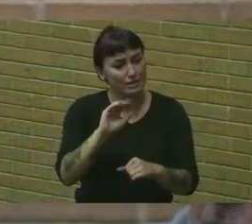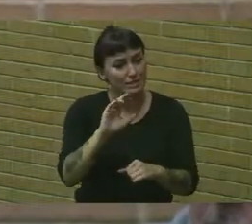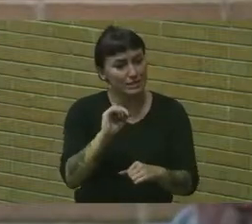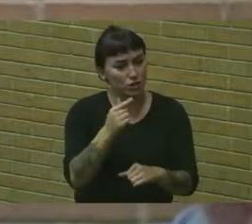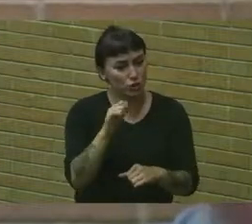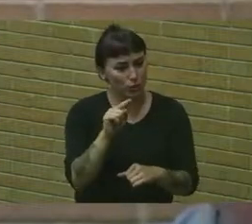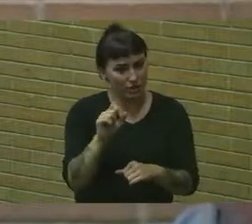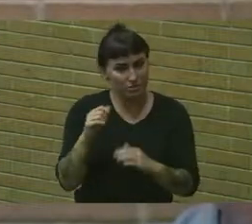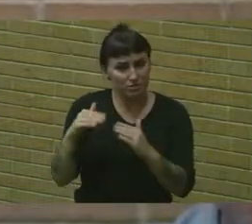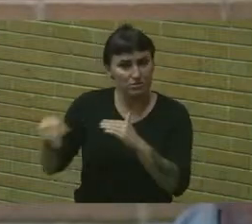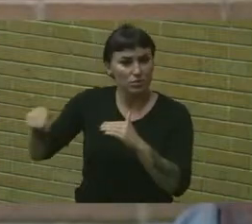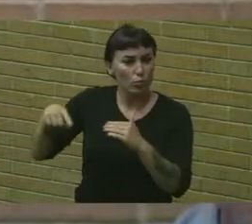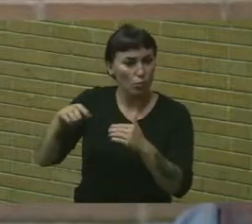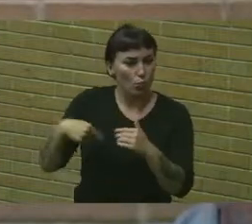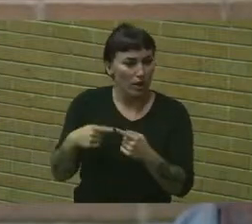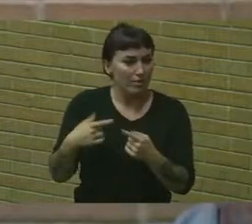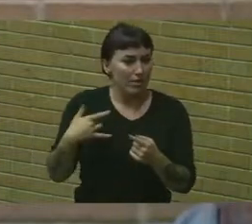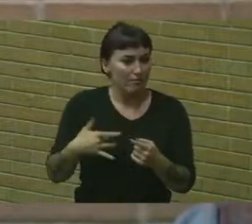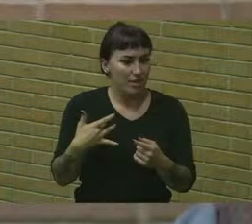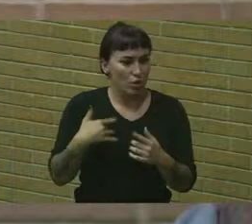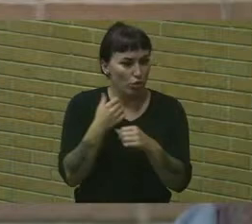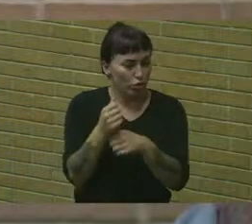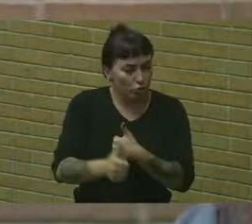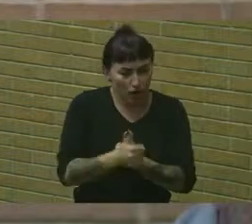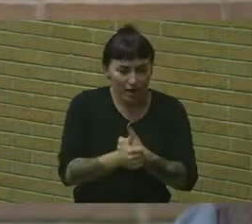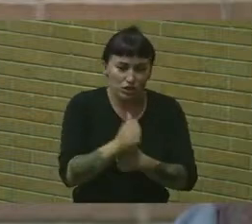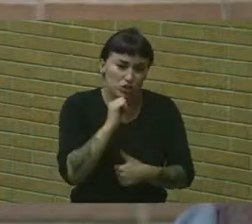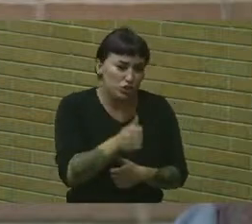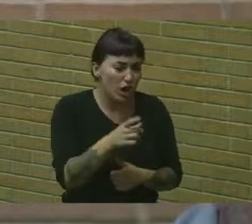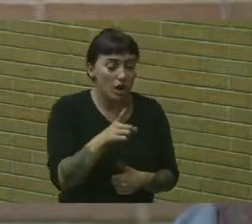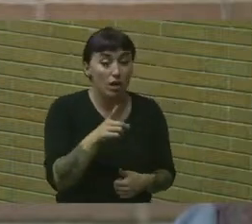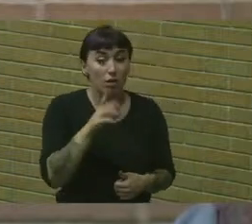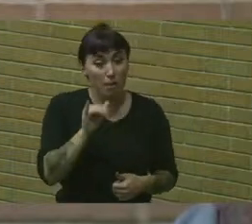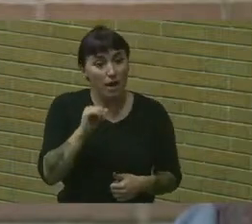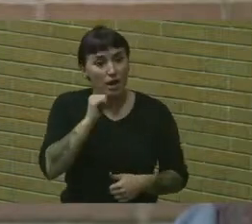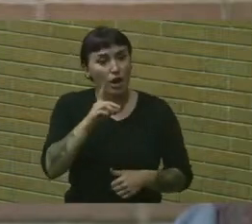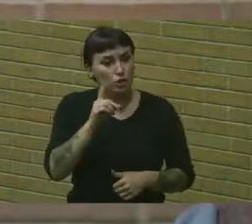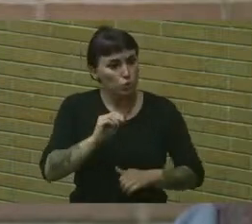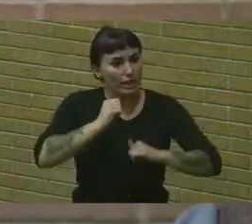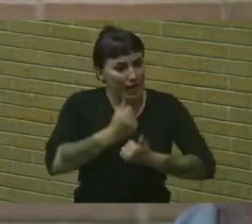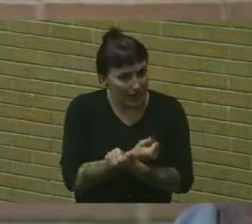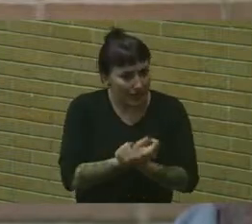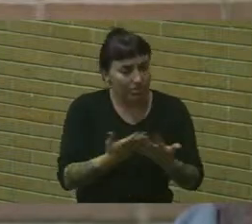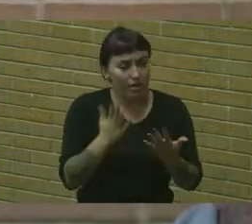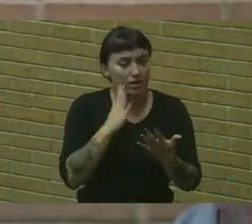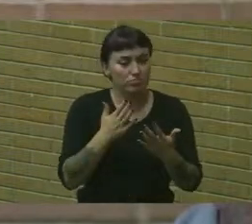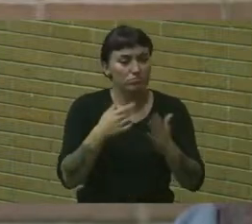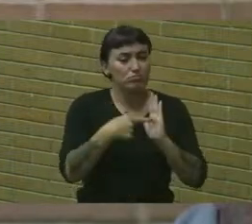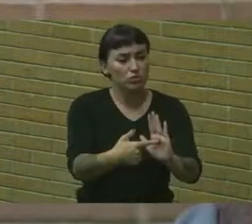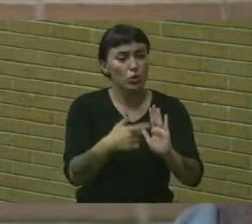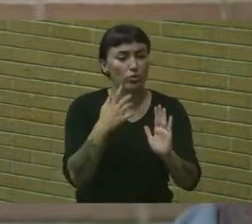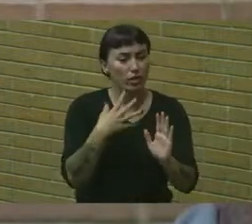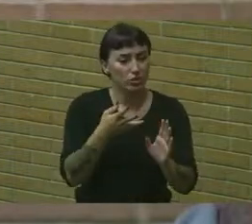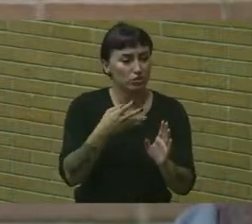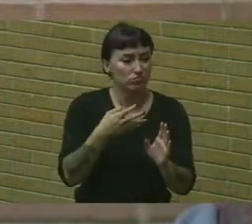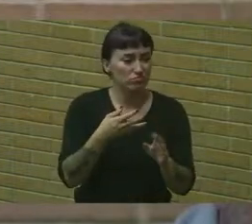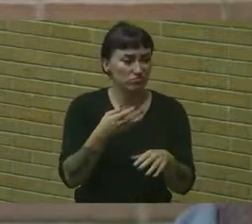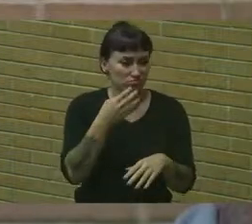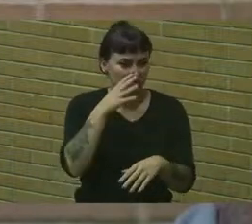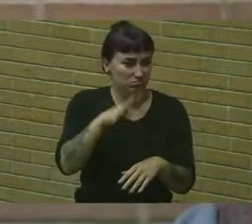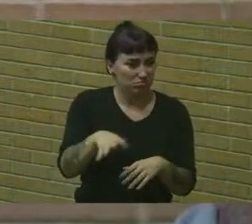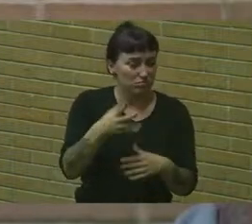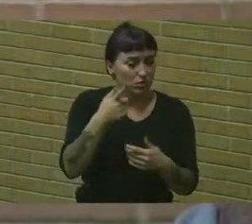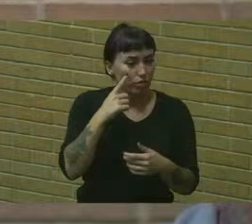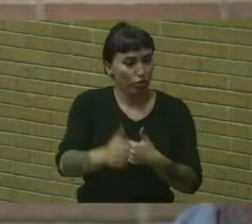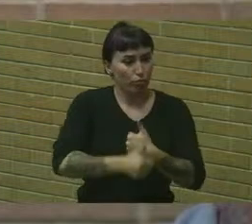when they feel threatened. You, by not doing anything, sends the message that you are disregarding the threat